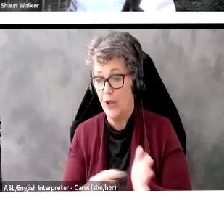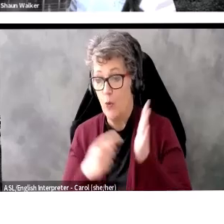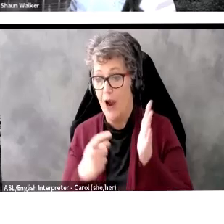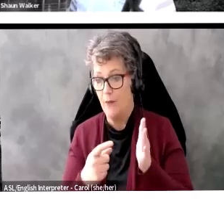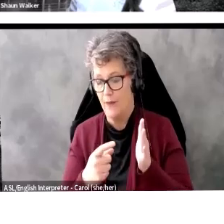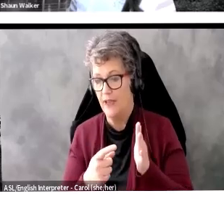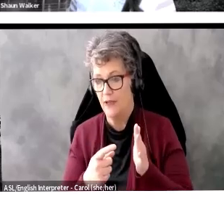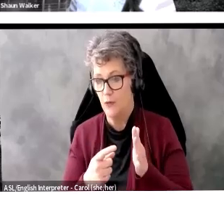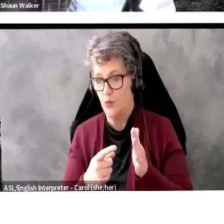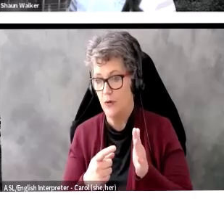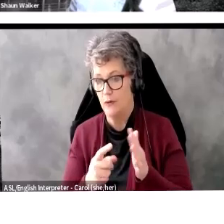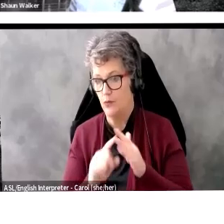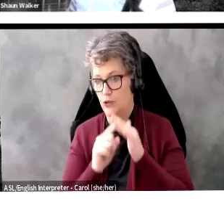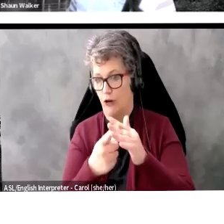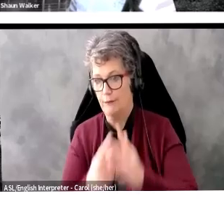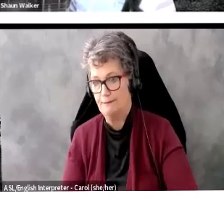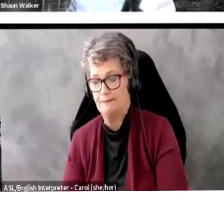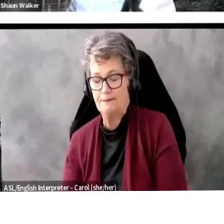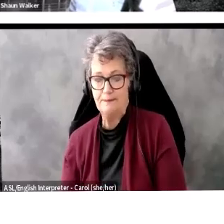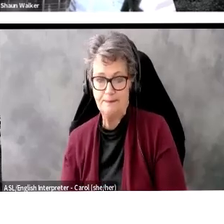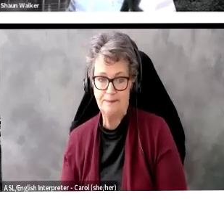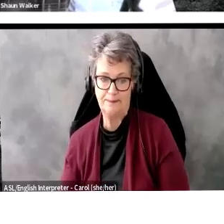go into effect.